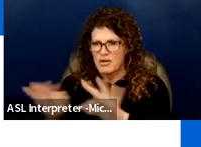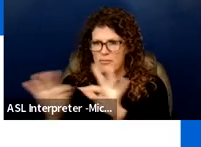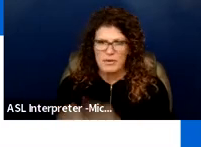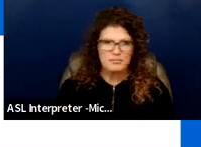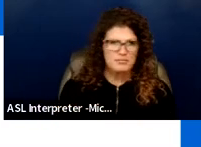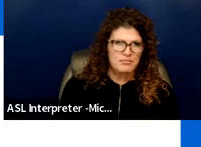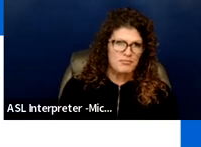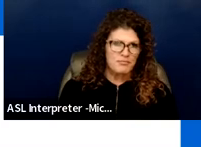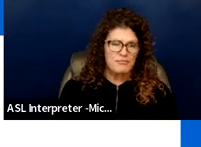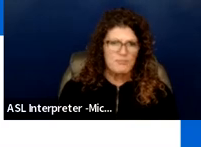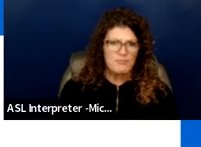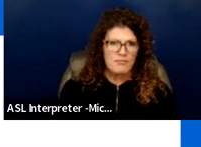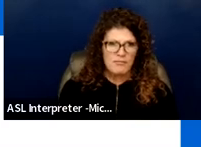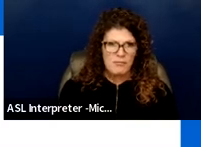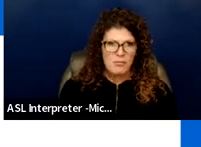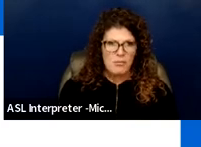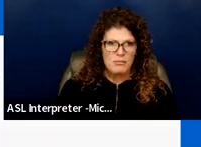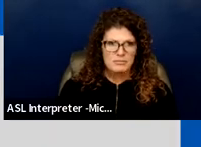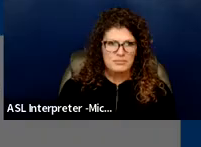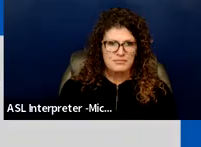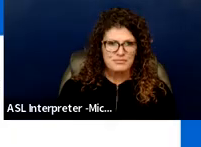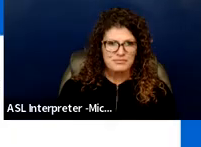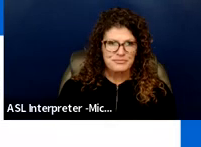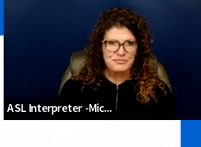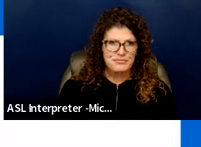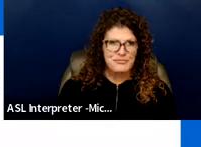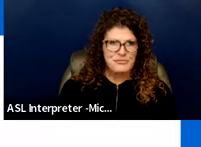qualities for the next superintendent.